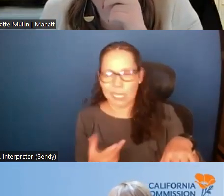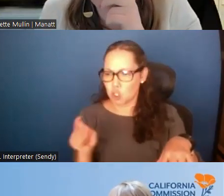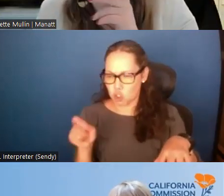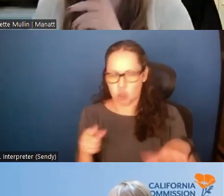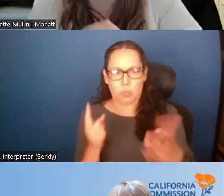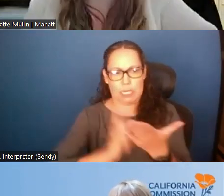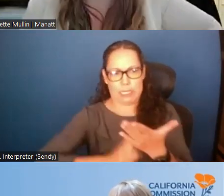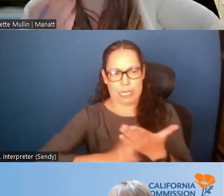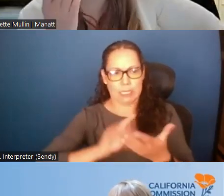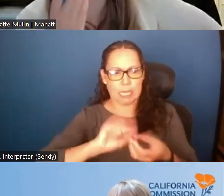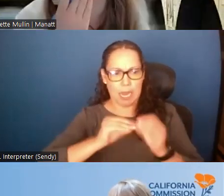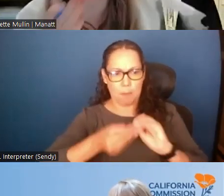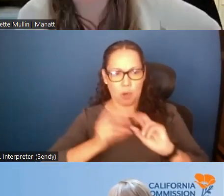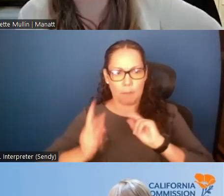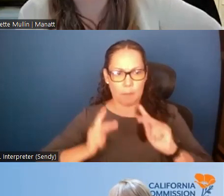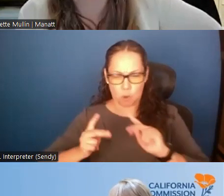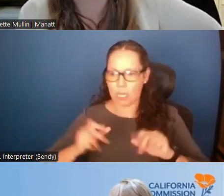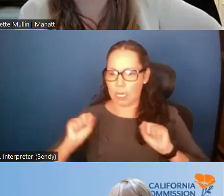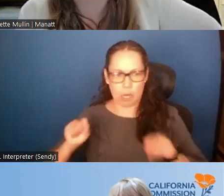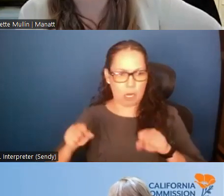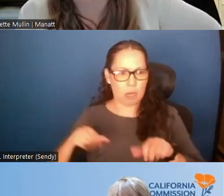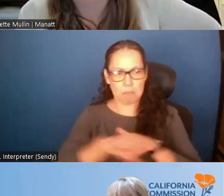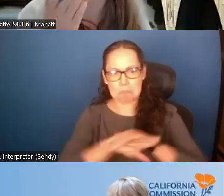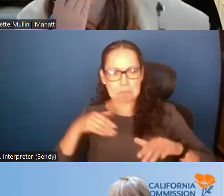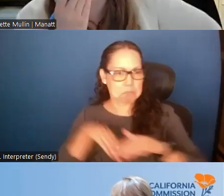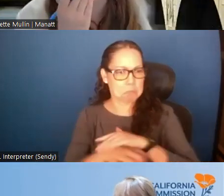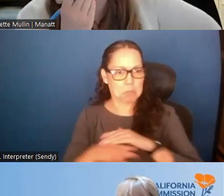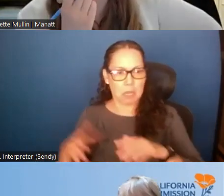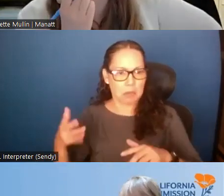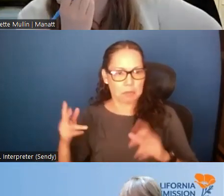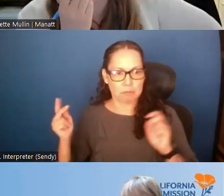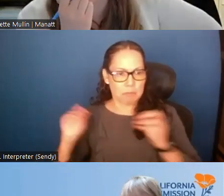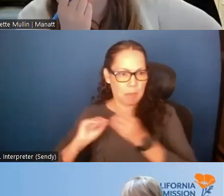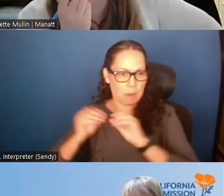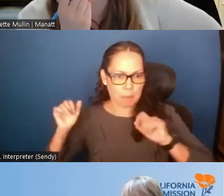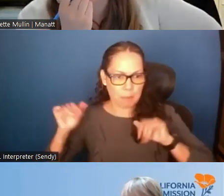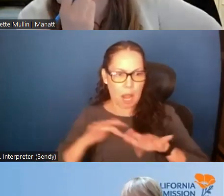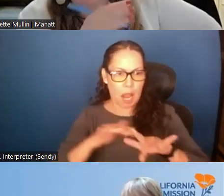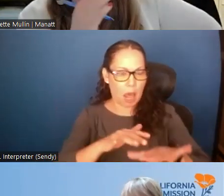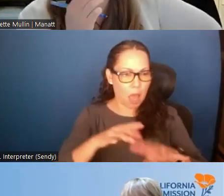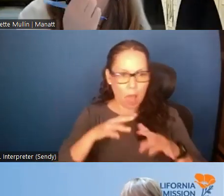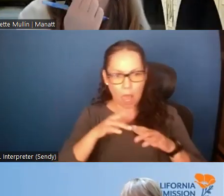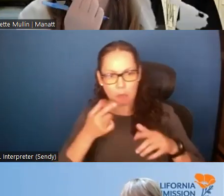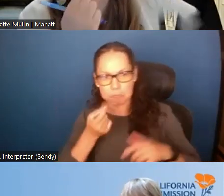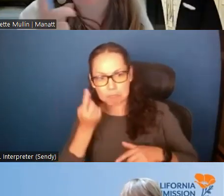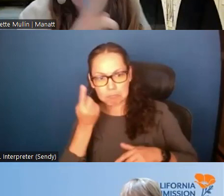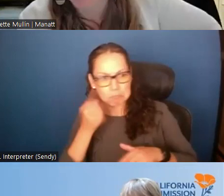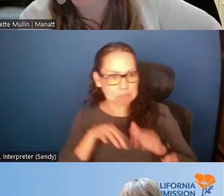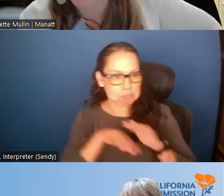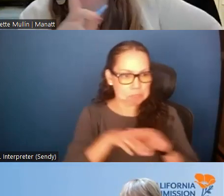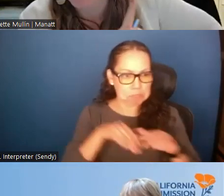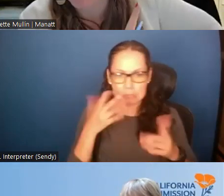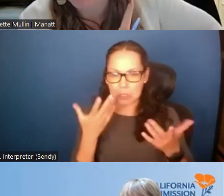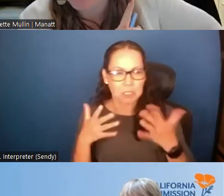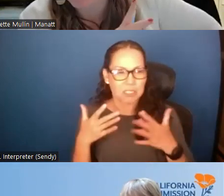number of people that can come at any given time. Yeah, absolutely. I appreciate that comment, Ellen. I think in a couple slides, once we